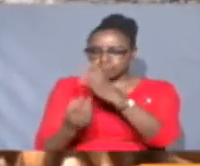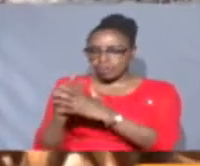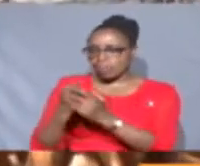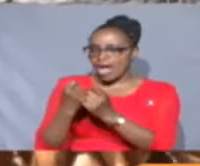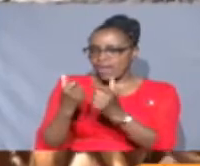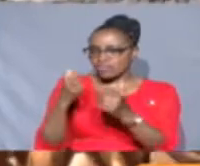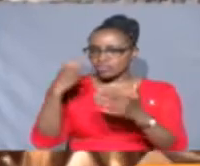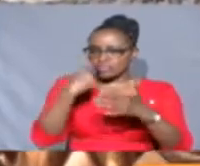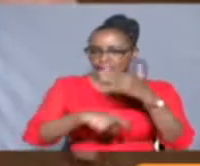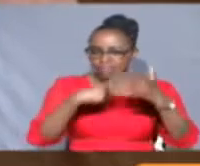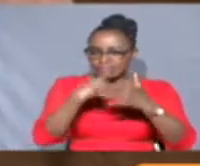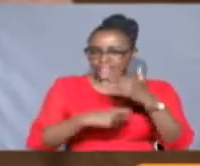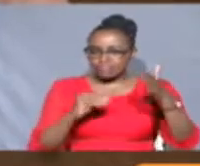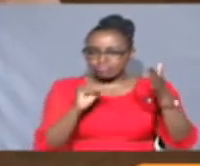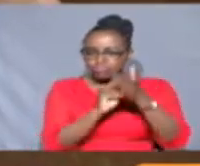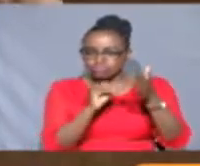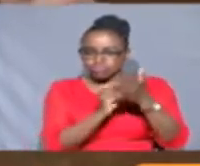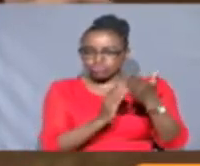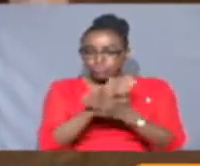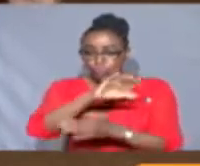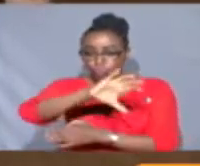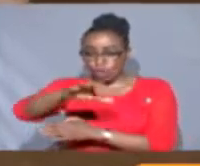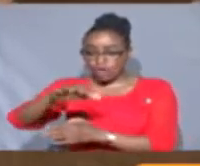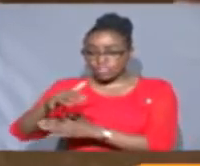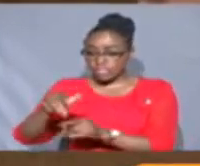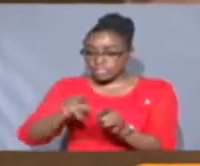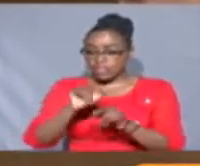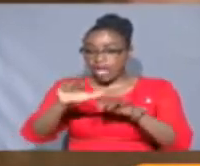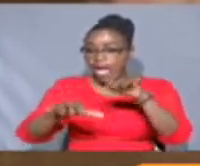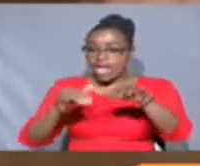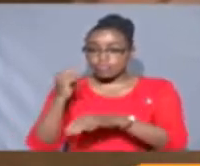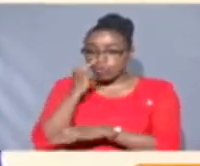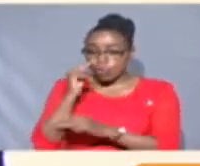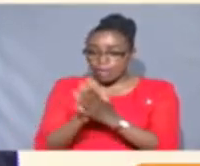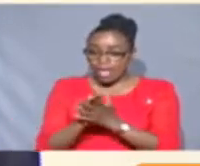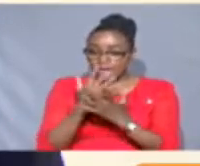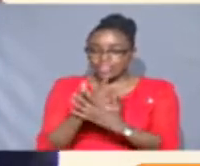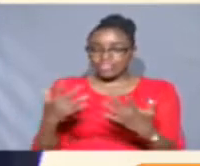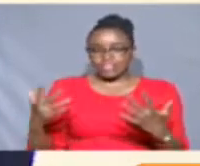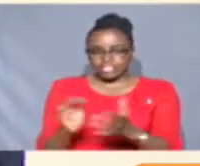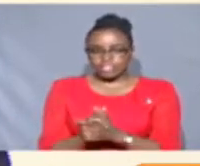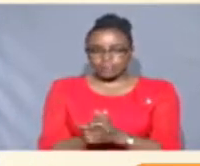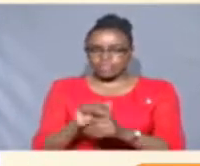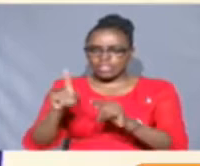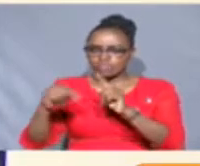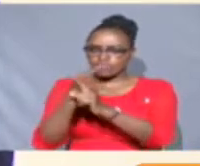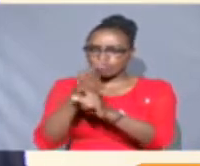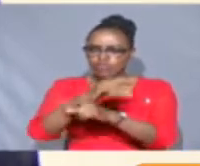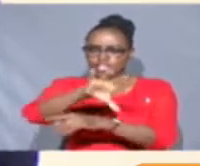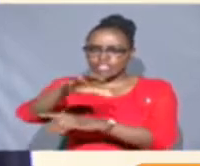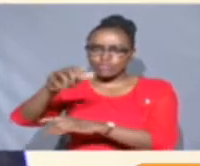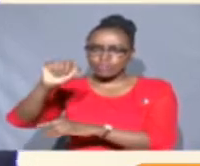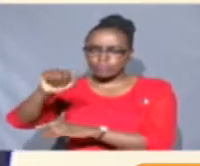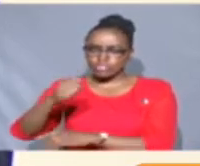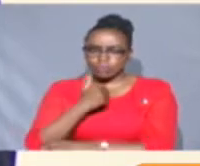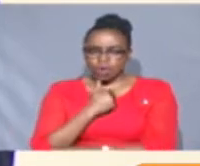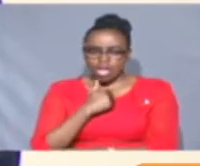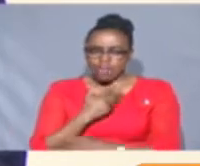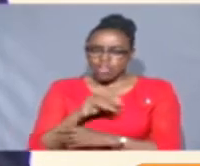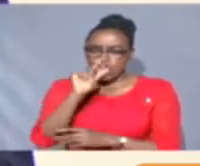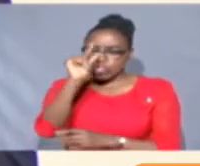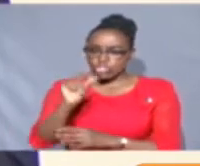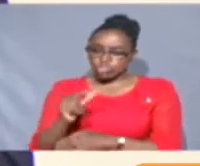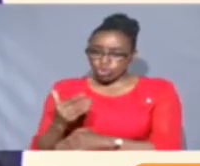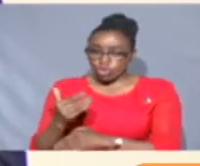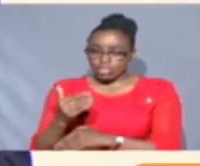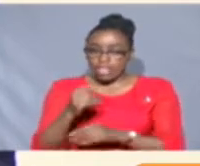of taxes imposed by counties on livestock and livestock products. We can have different counties coming together through the regional blocks and